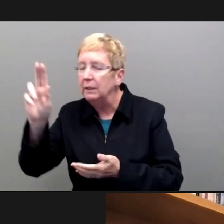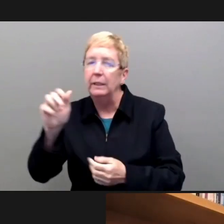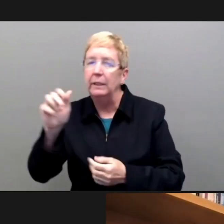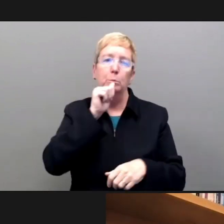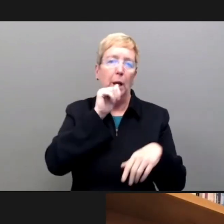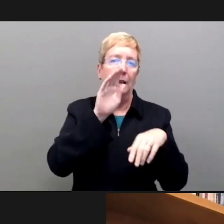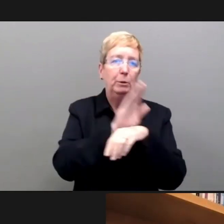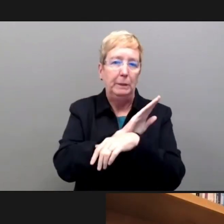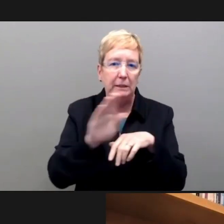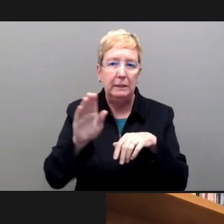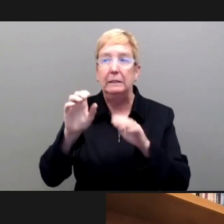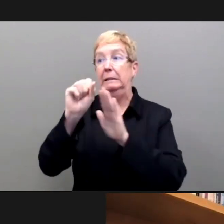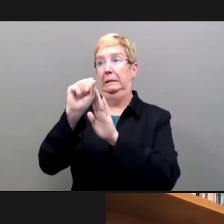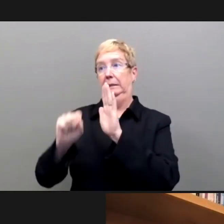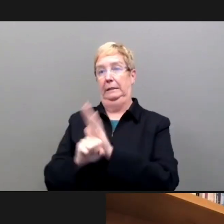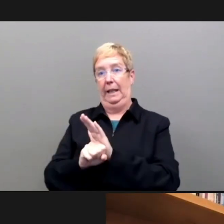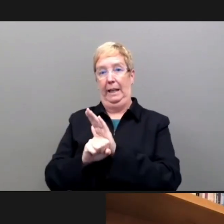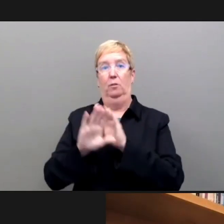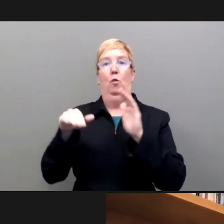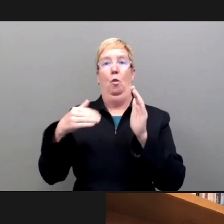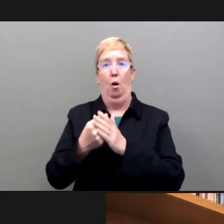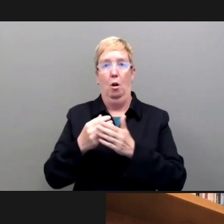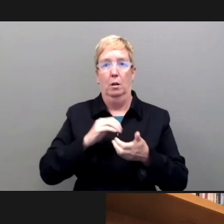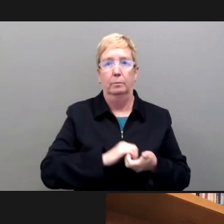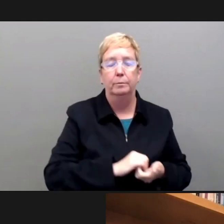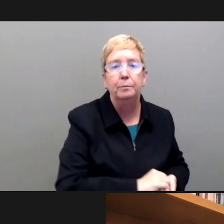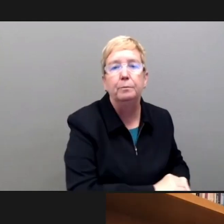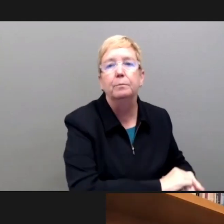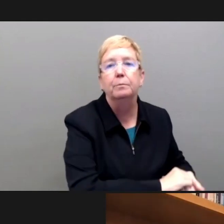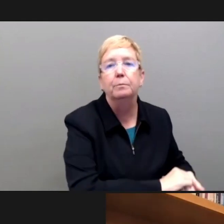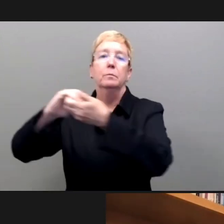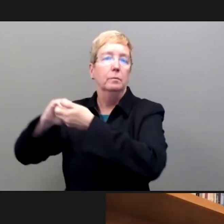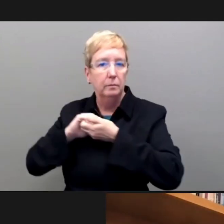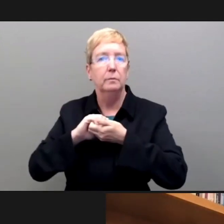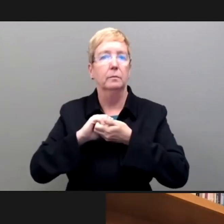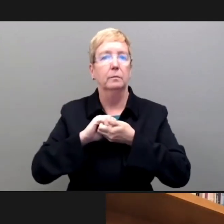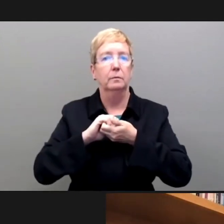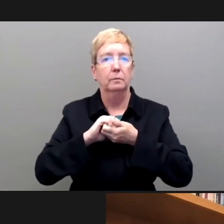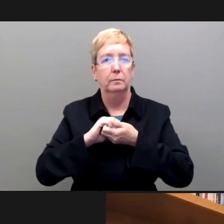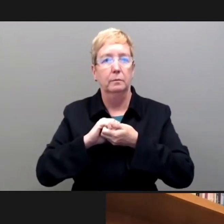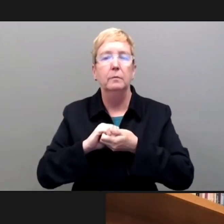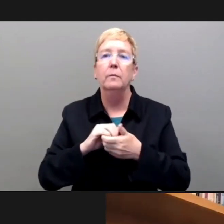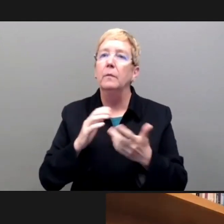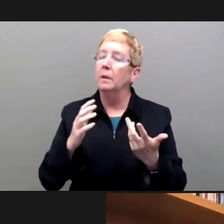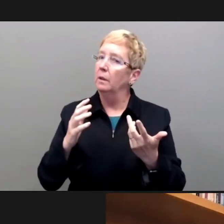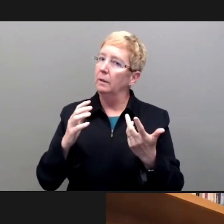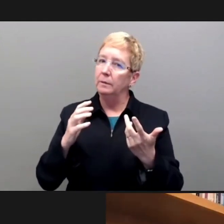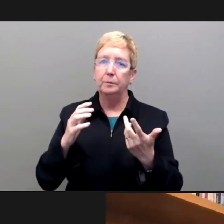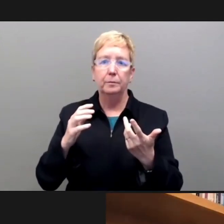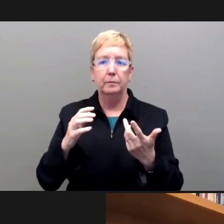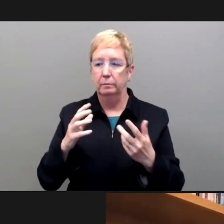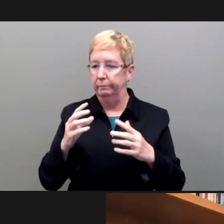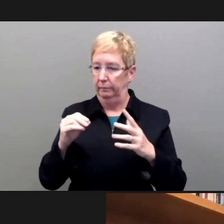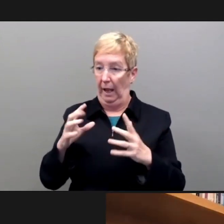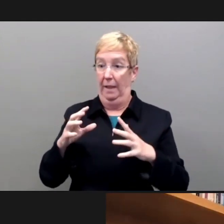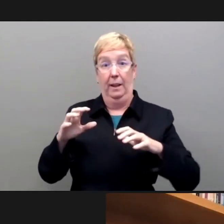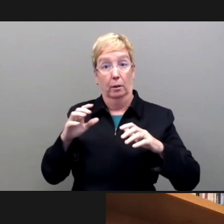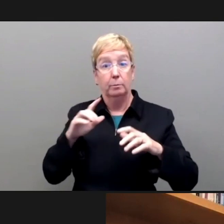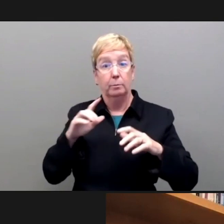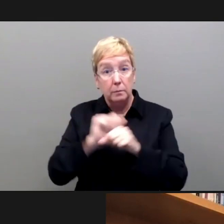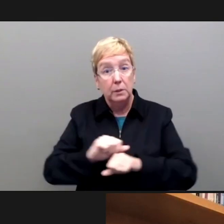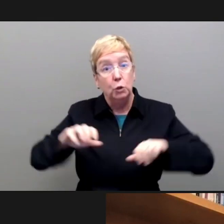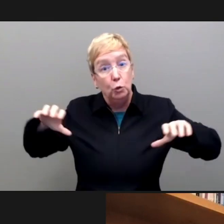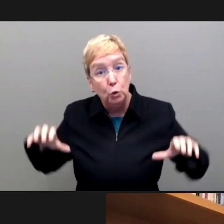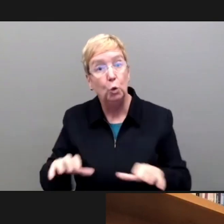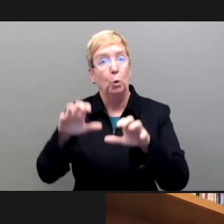and the state, all coming together and really making sure that not only are they doing the research,